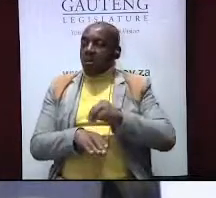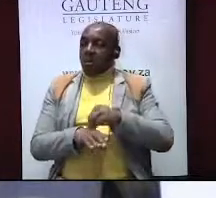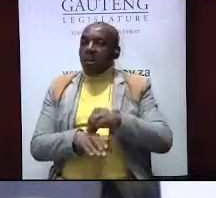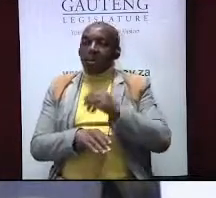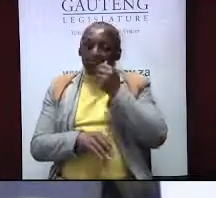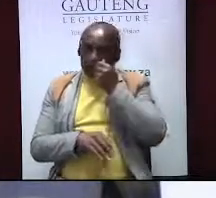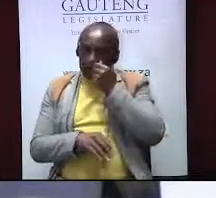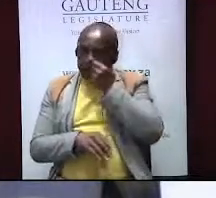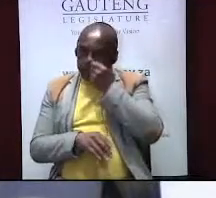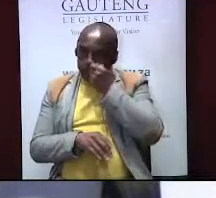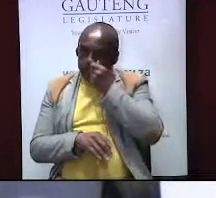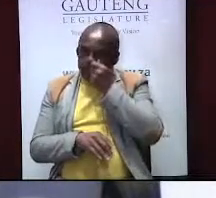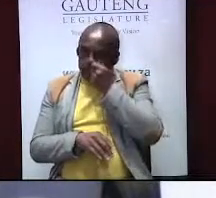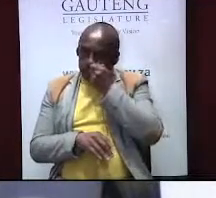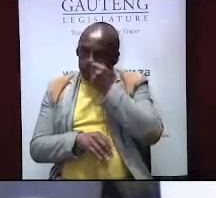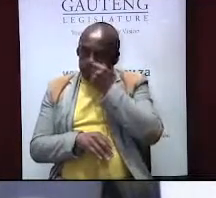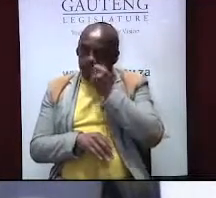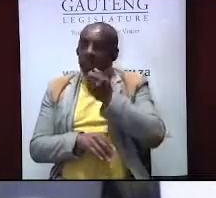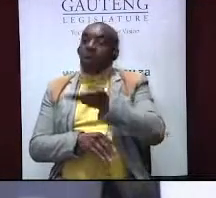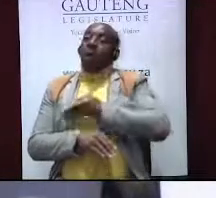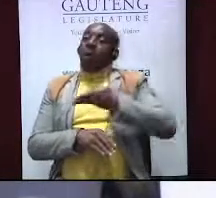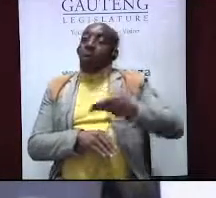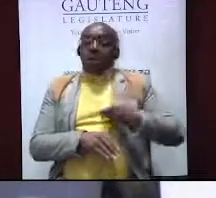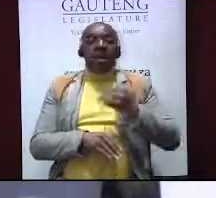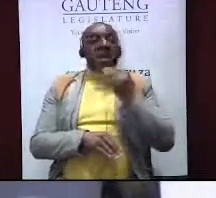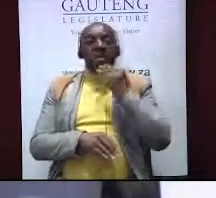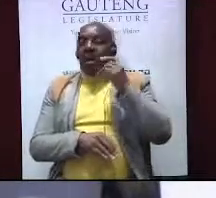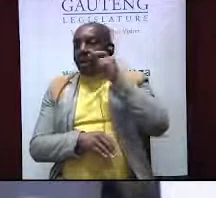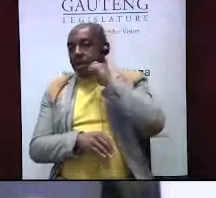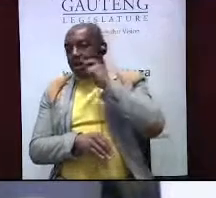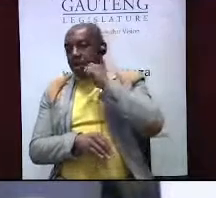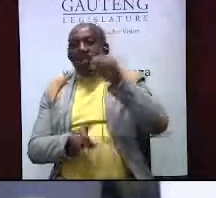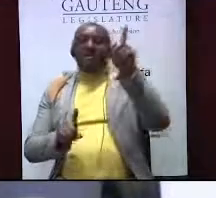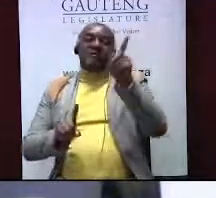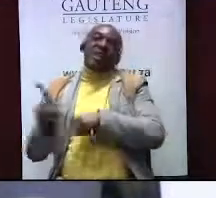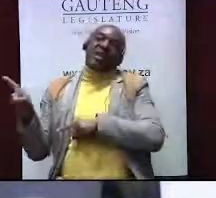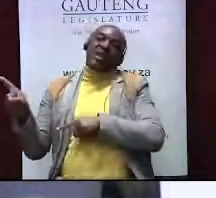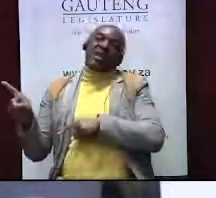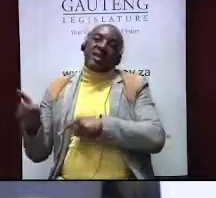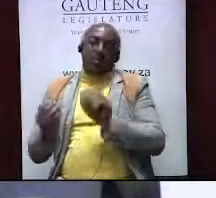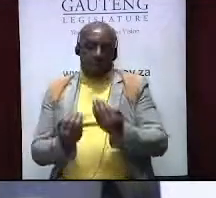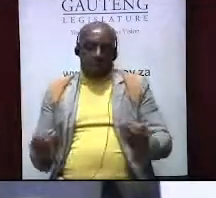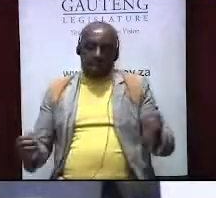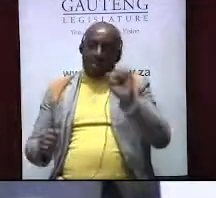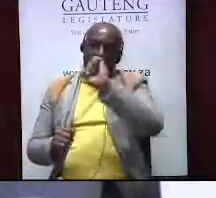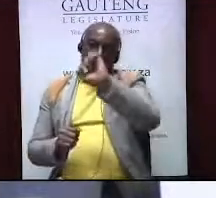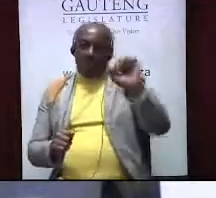So women and men have failed their children.